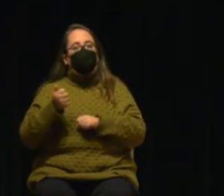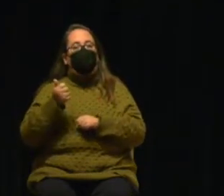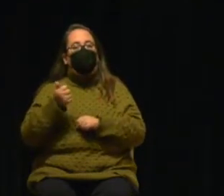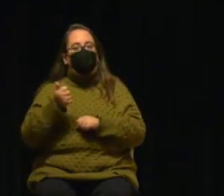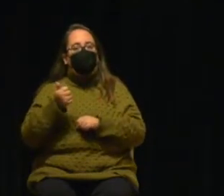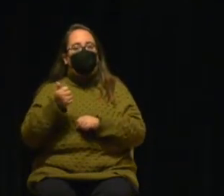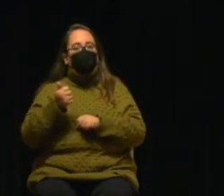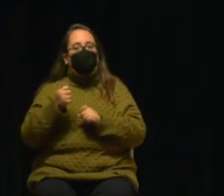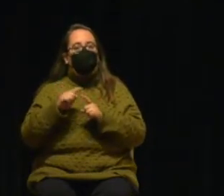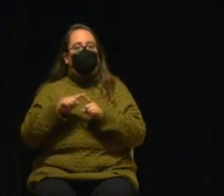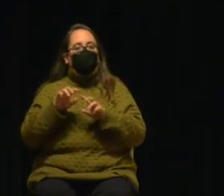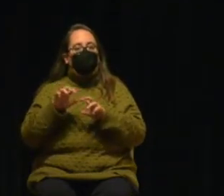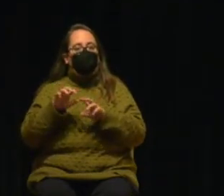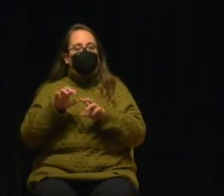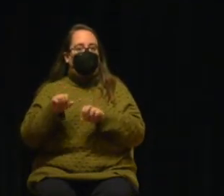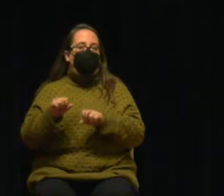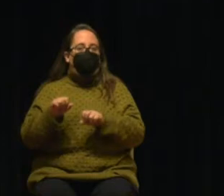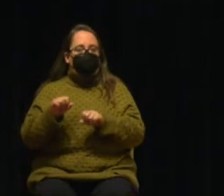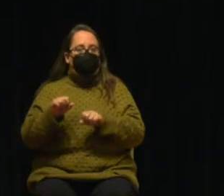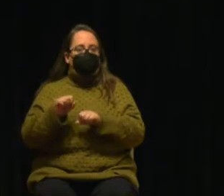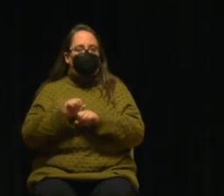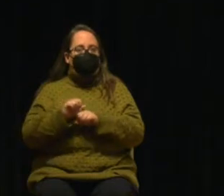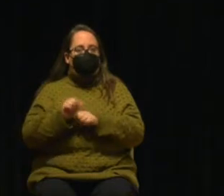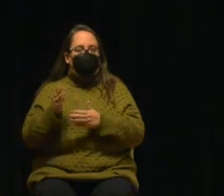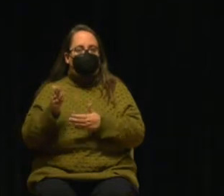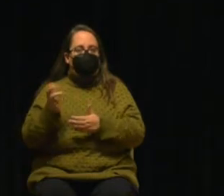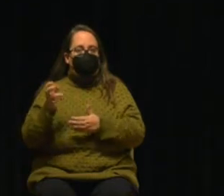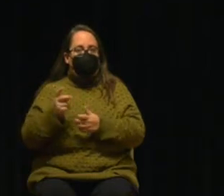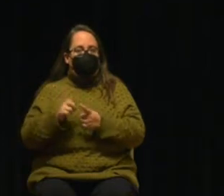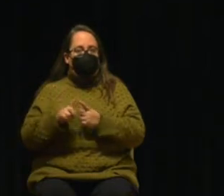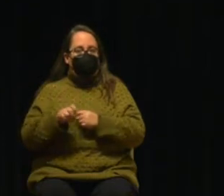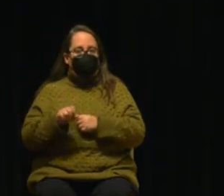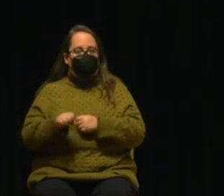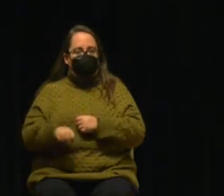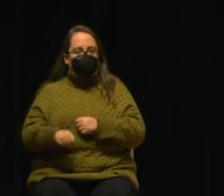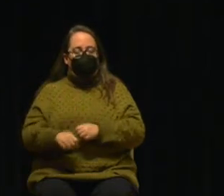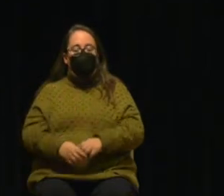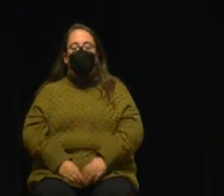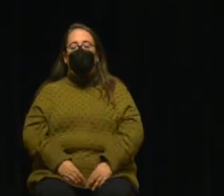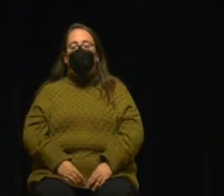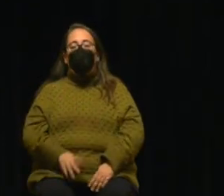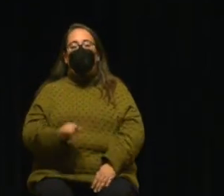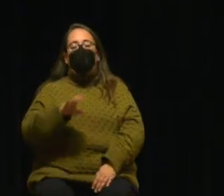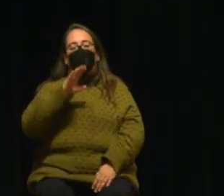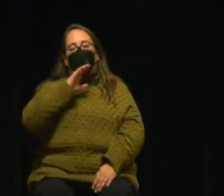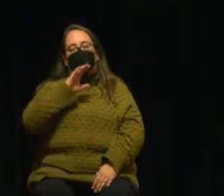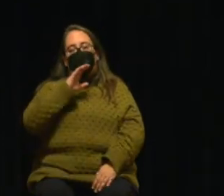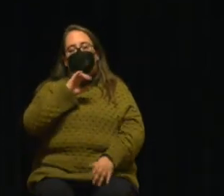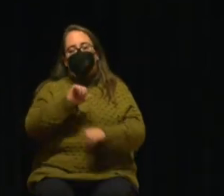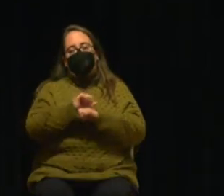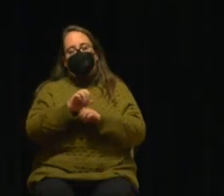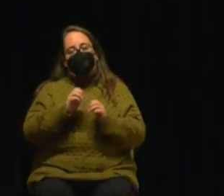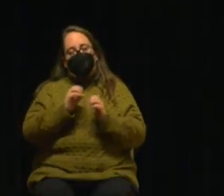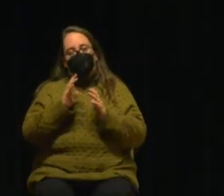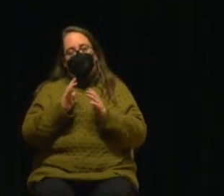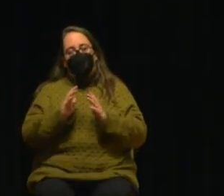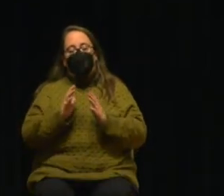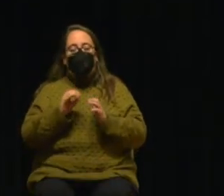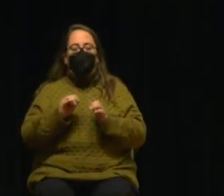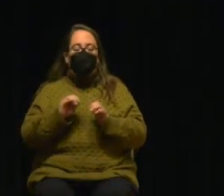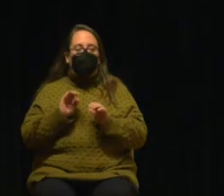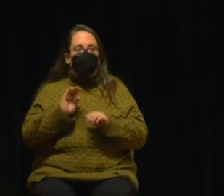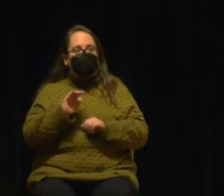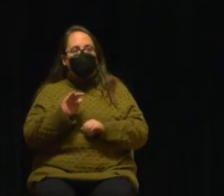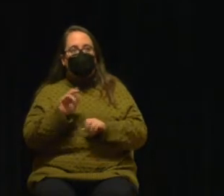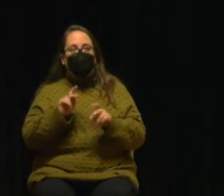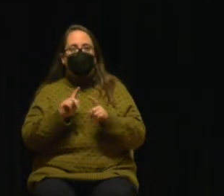to capture fugitive slaves and bring them back to the South. This, of course, frustrated slave owners, and they pushed their representatives in